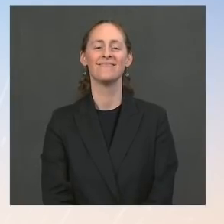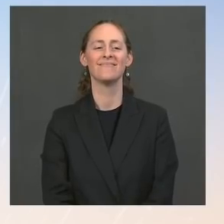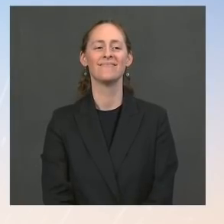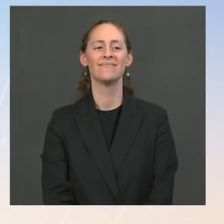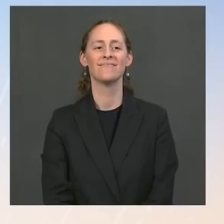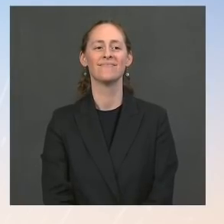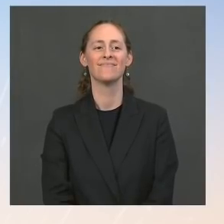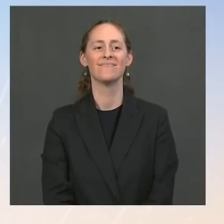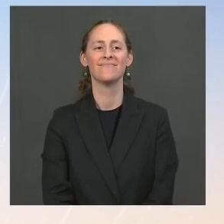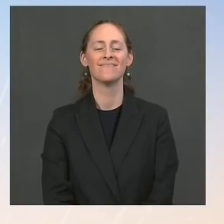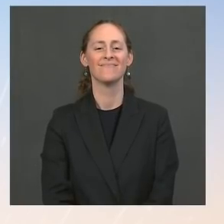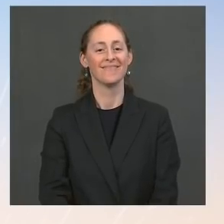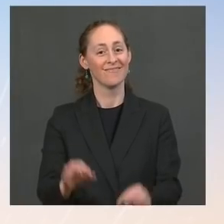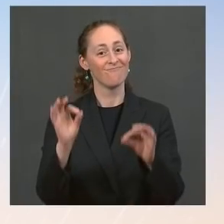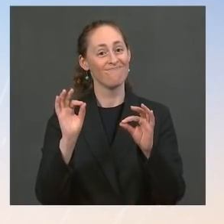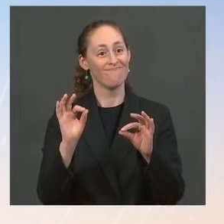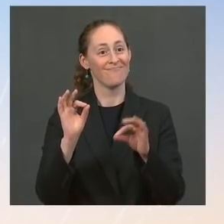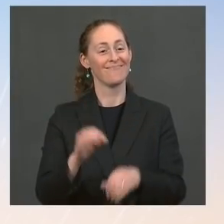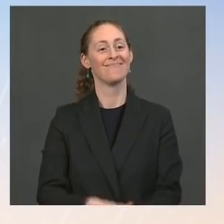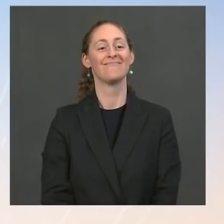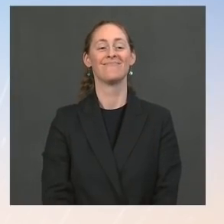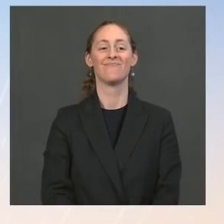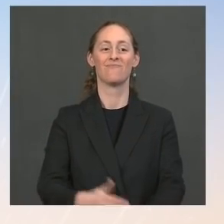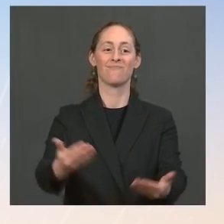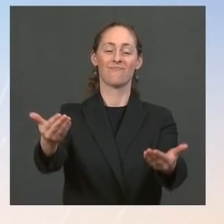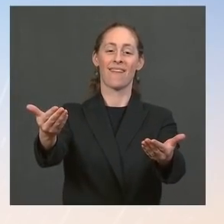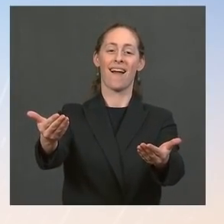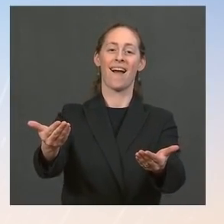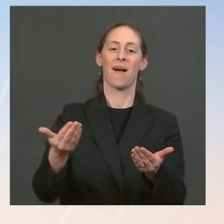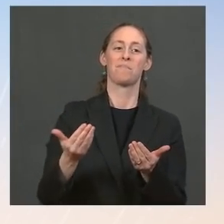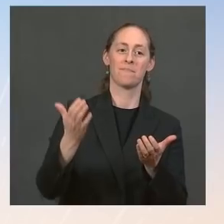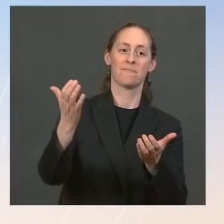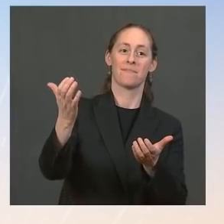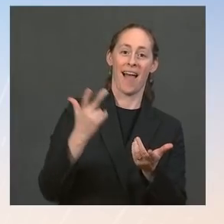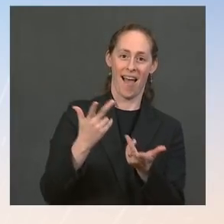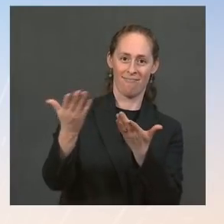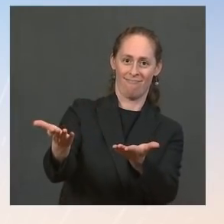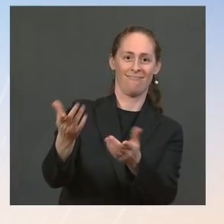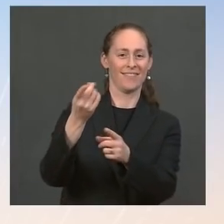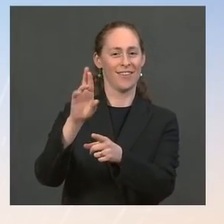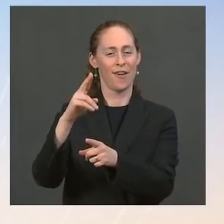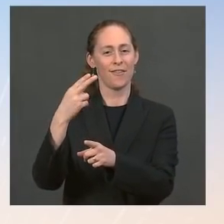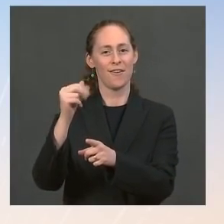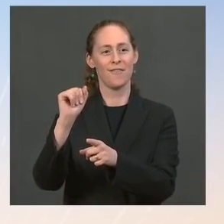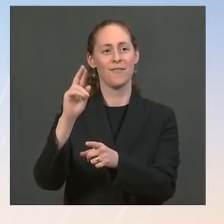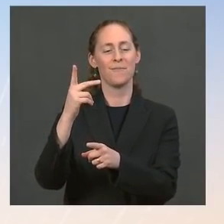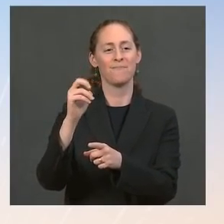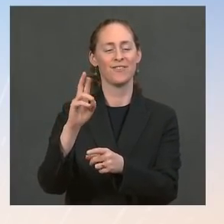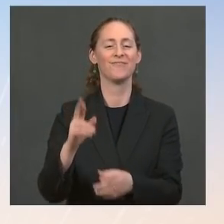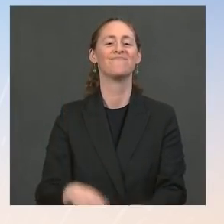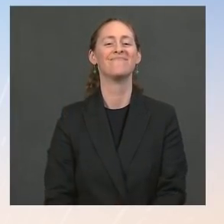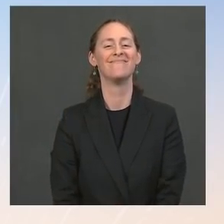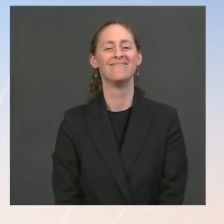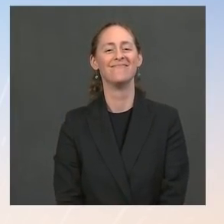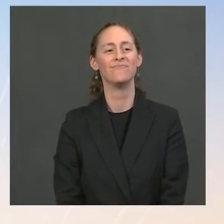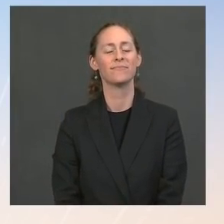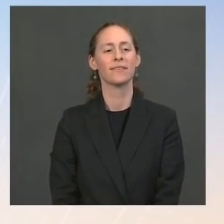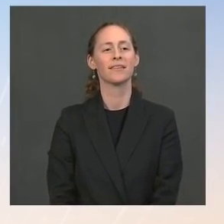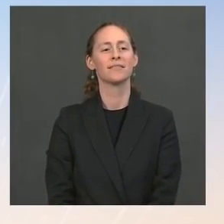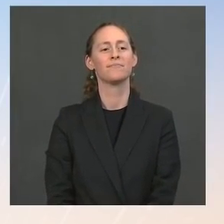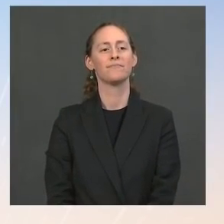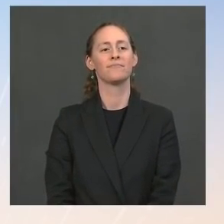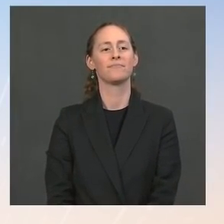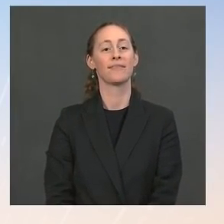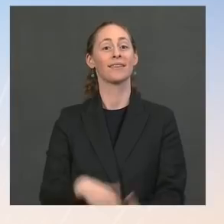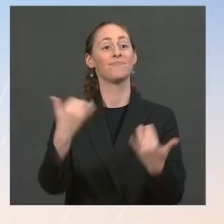Okay. Welcome back, Dr. Harper. Okay, I'm breaking my streak. I do have some items at the top for